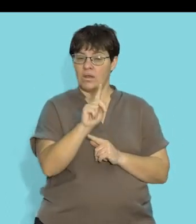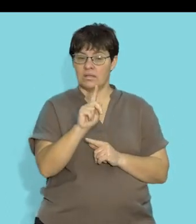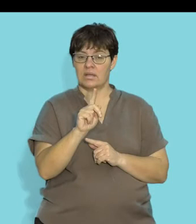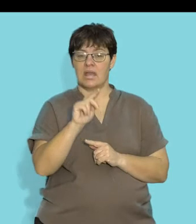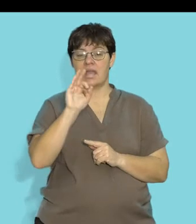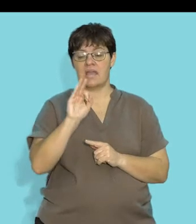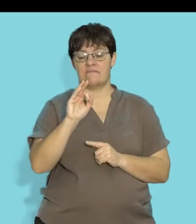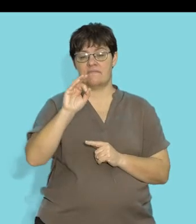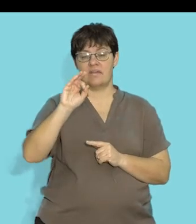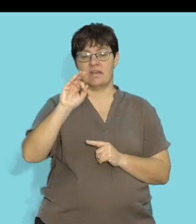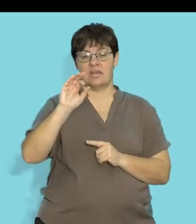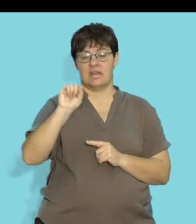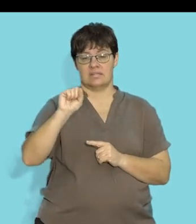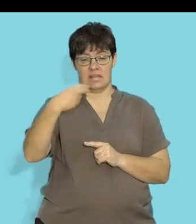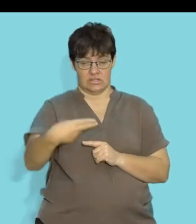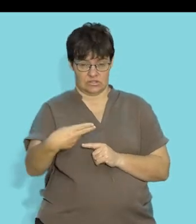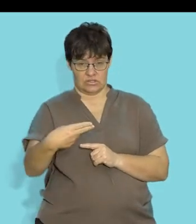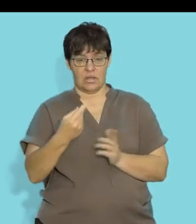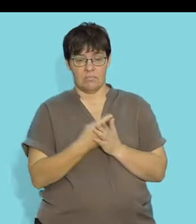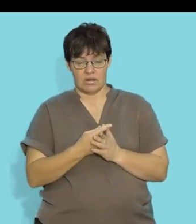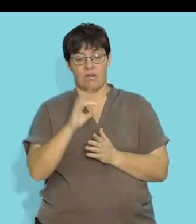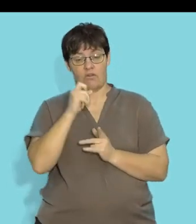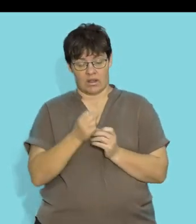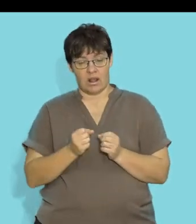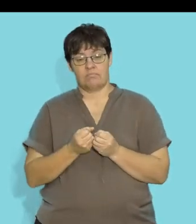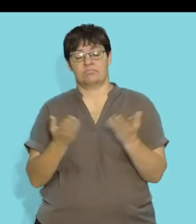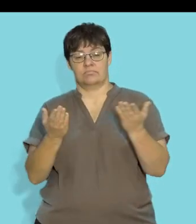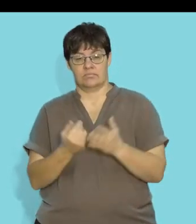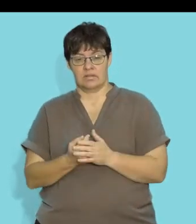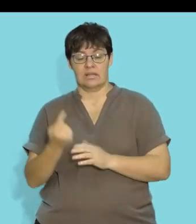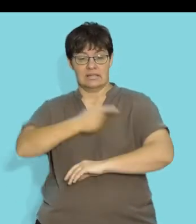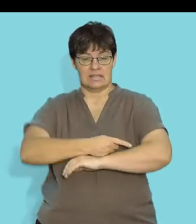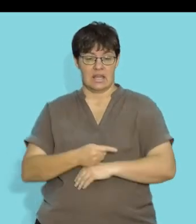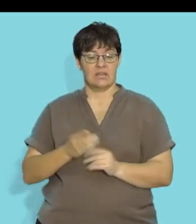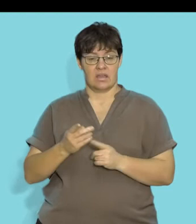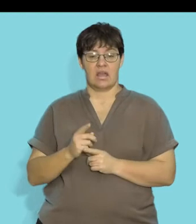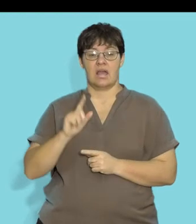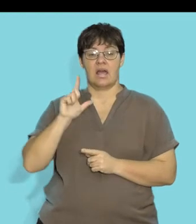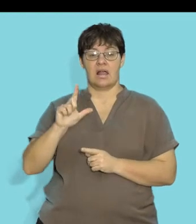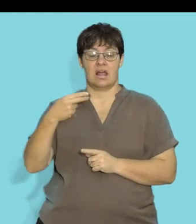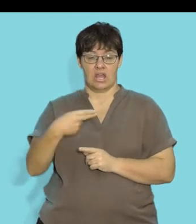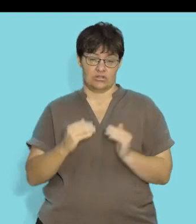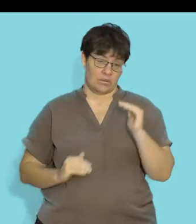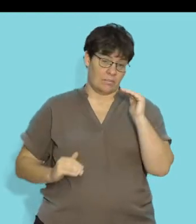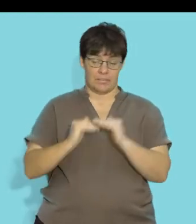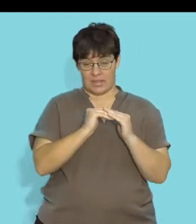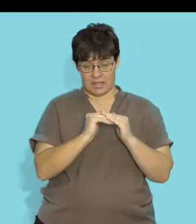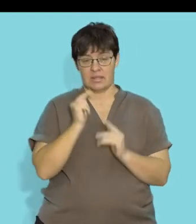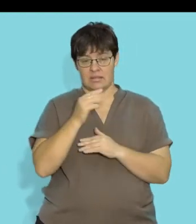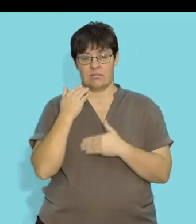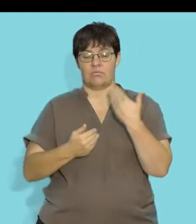high amounts of FSH, and that will stimulate the production of the follicle. And around day 14, LH peaks, and